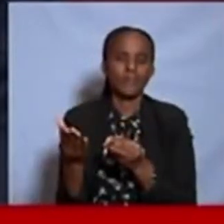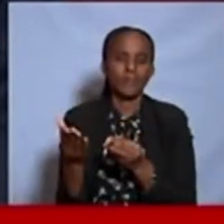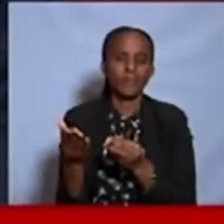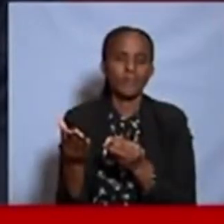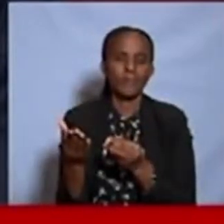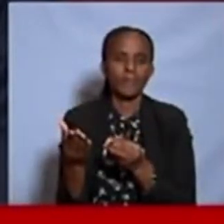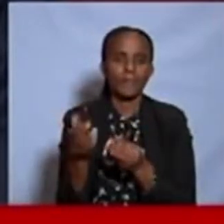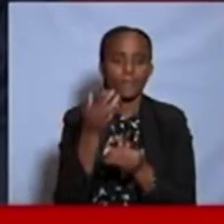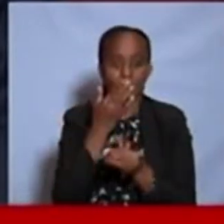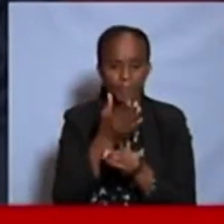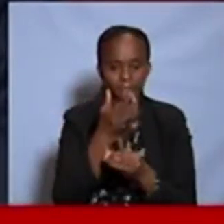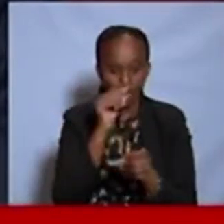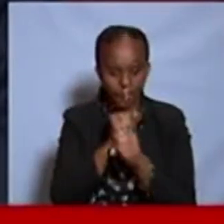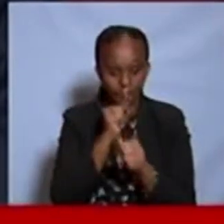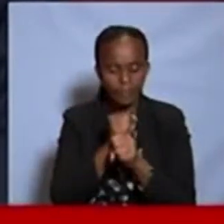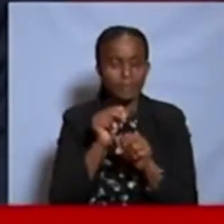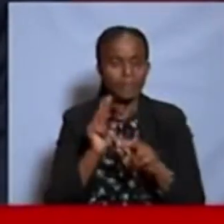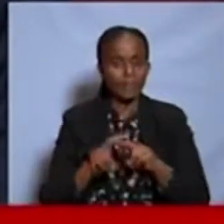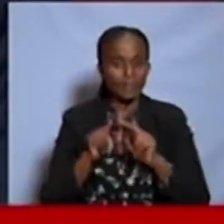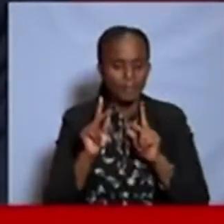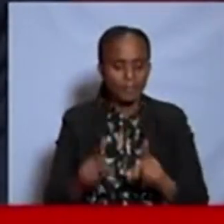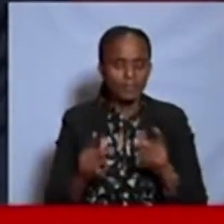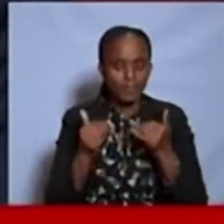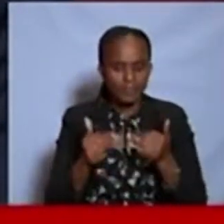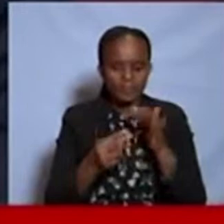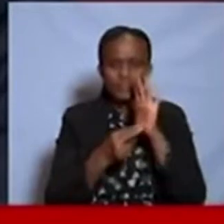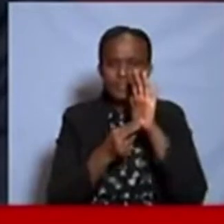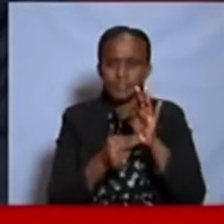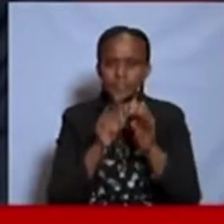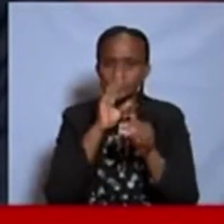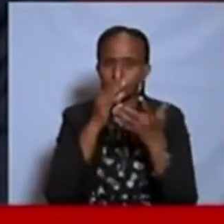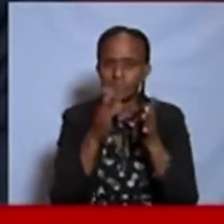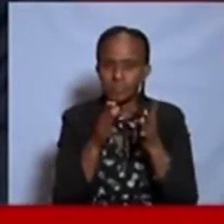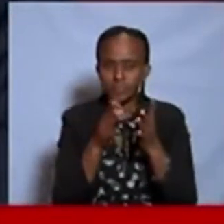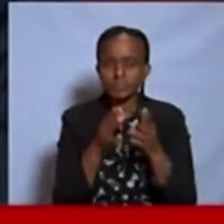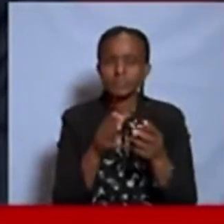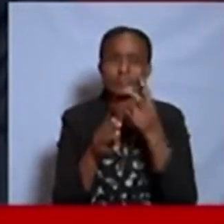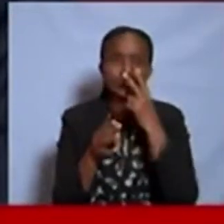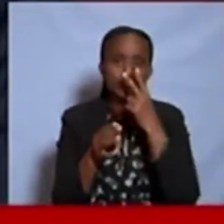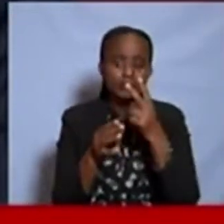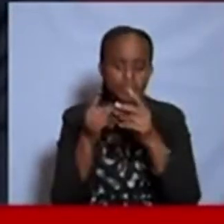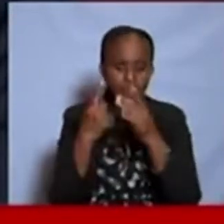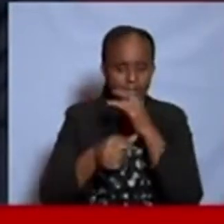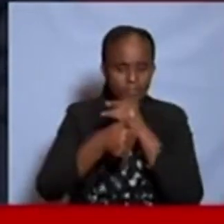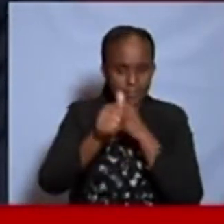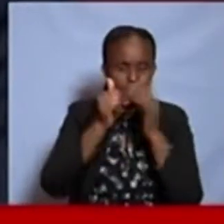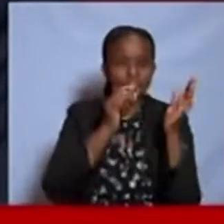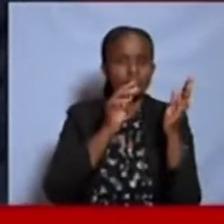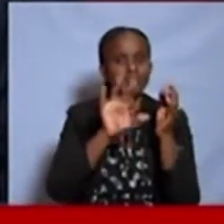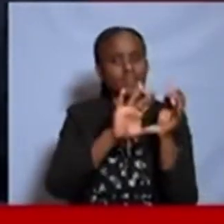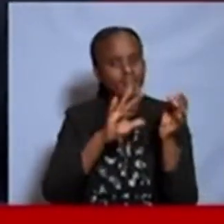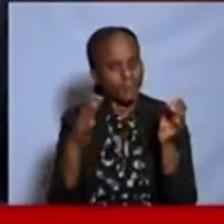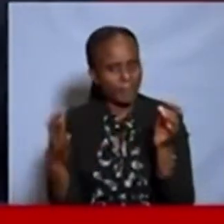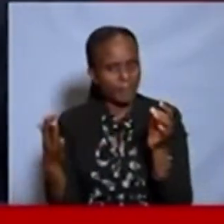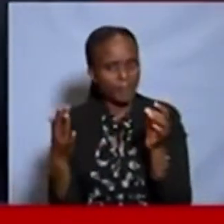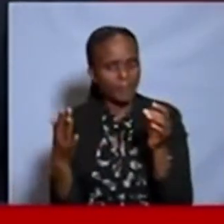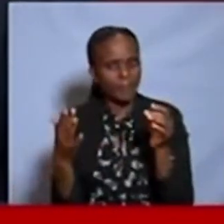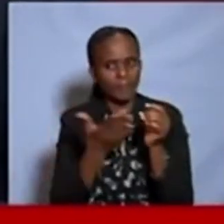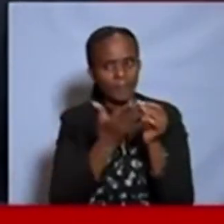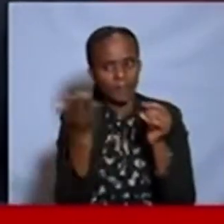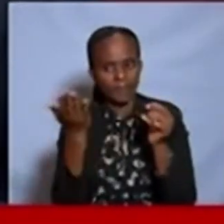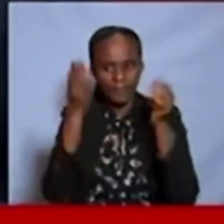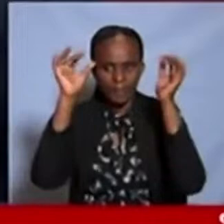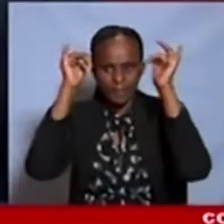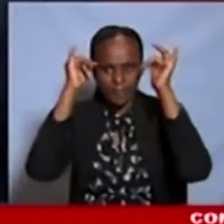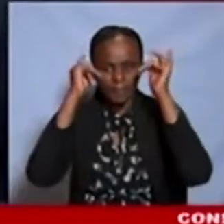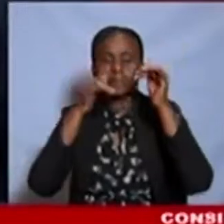And as you are doing that, as the chairperson has indicated, see what you plow back to those cattle